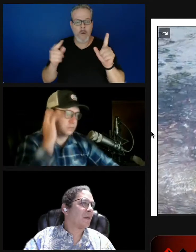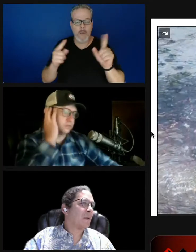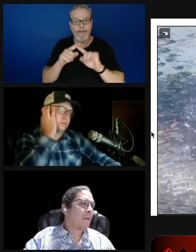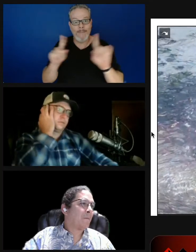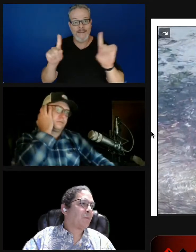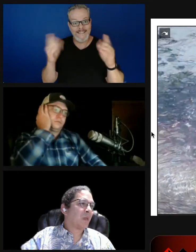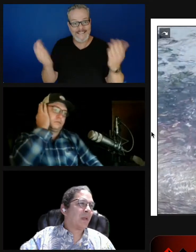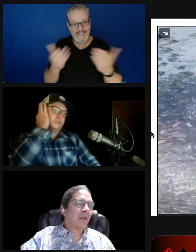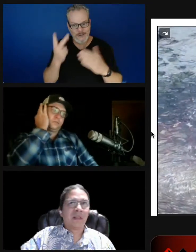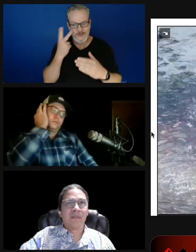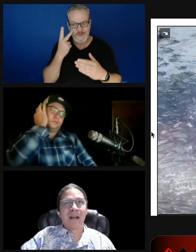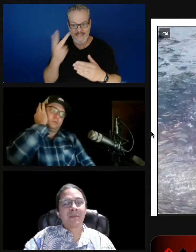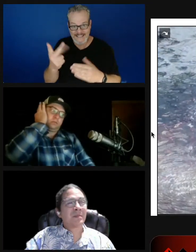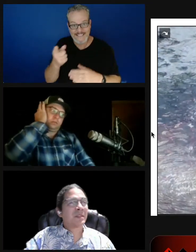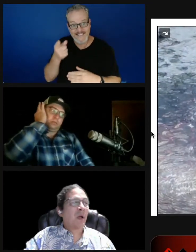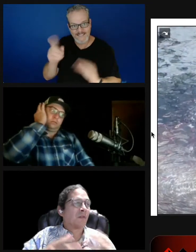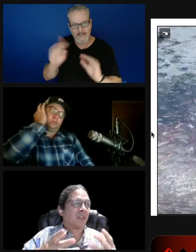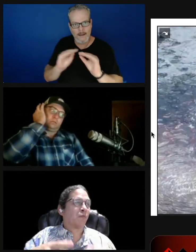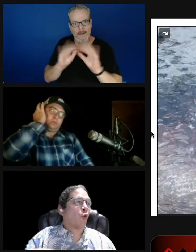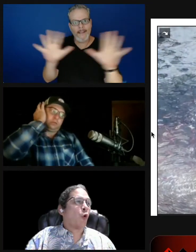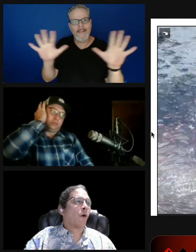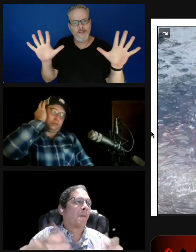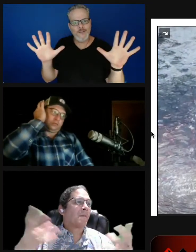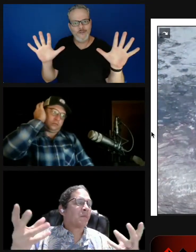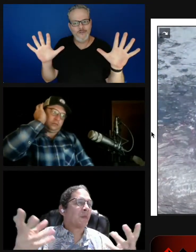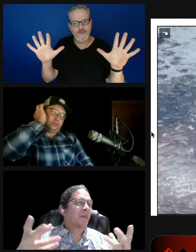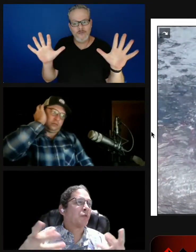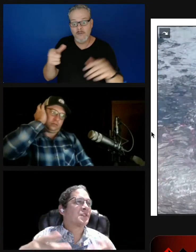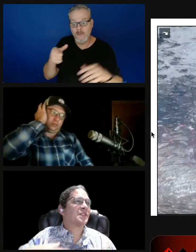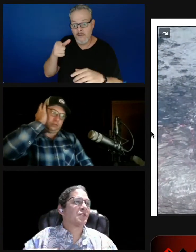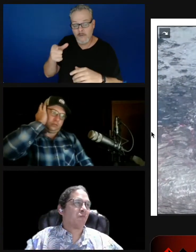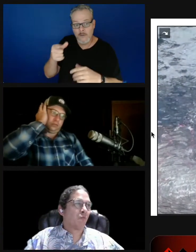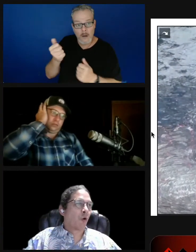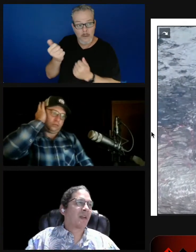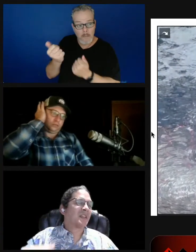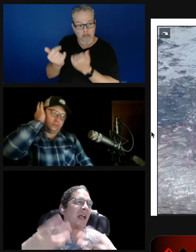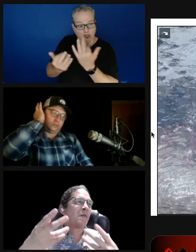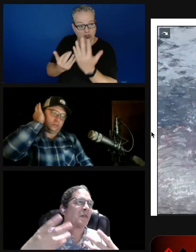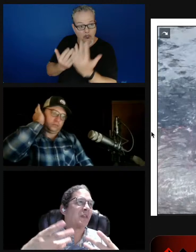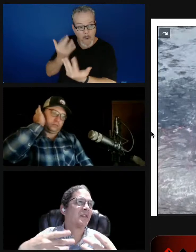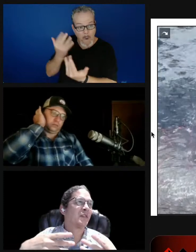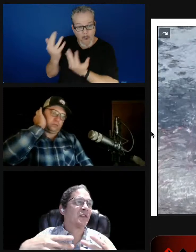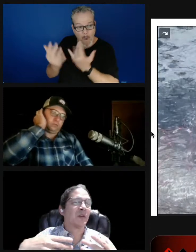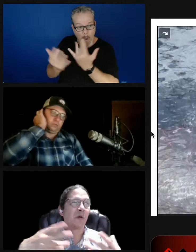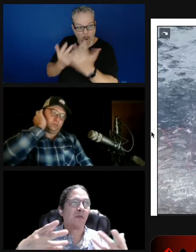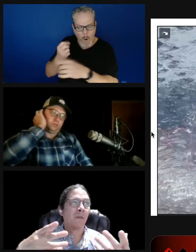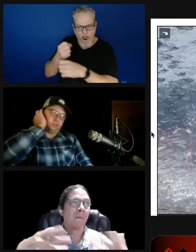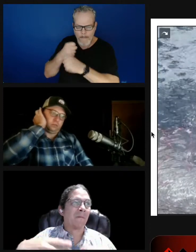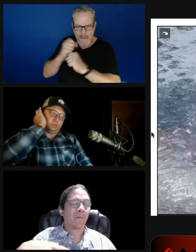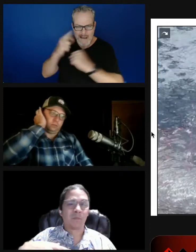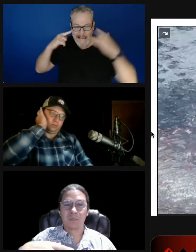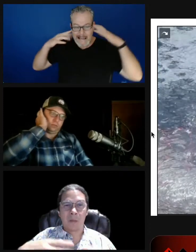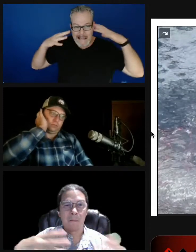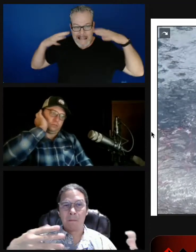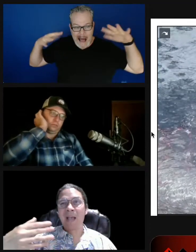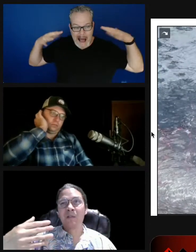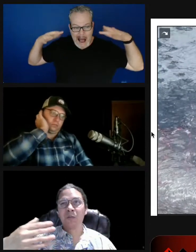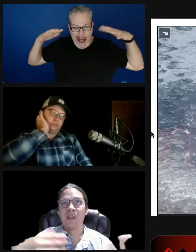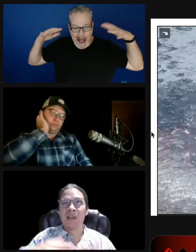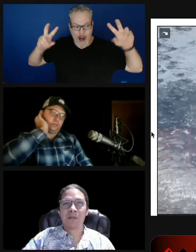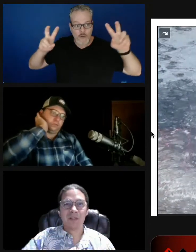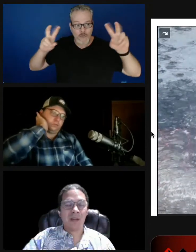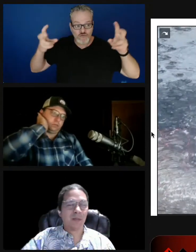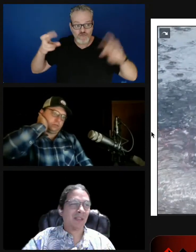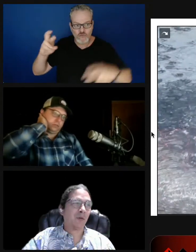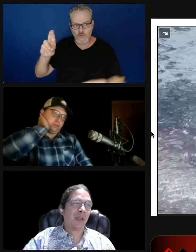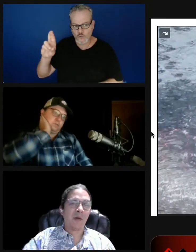background. The fountains themselves, they roar, like they're producing this roaring sound that you could hear from miles